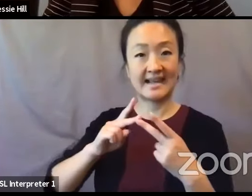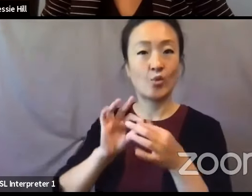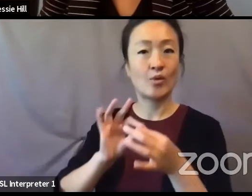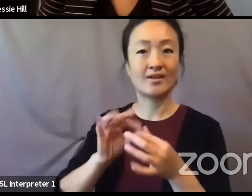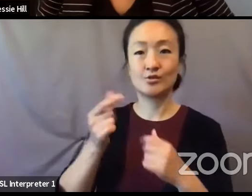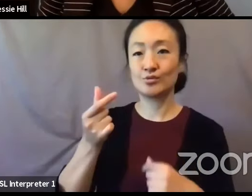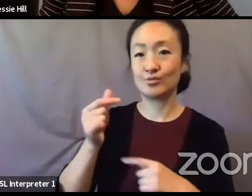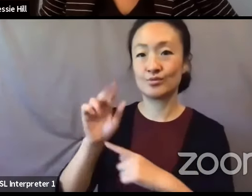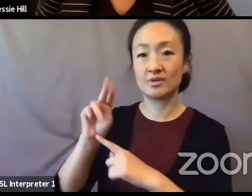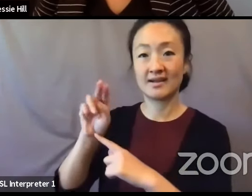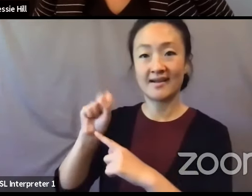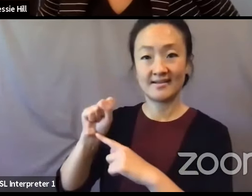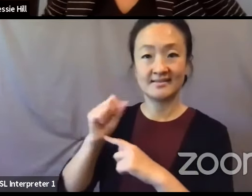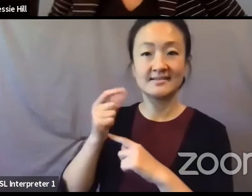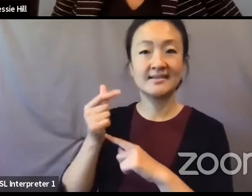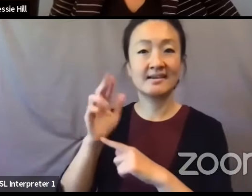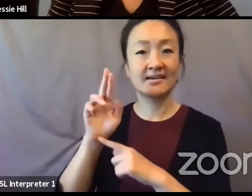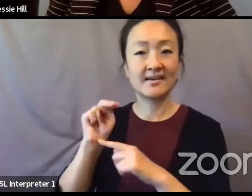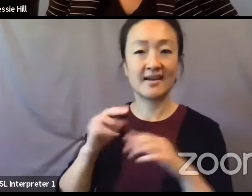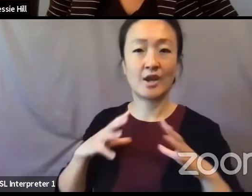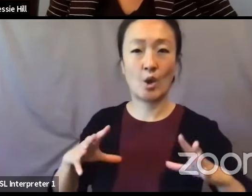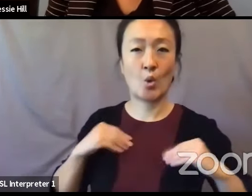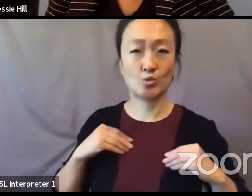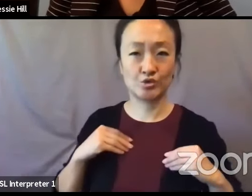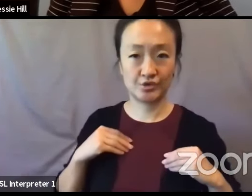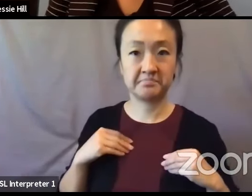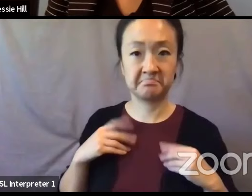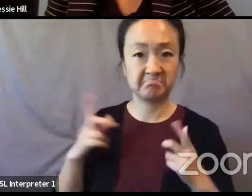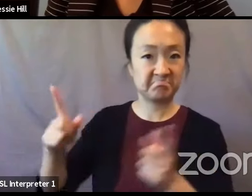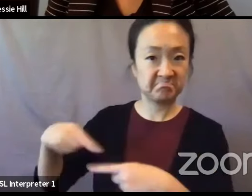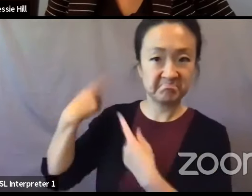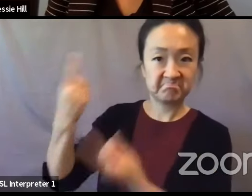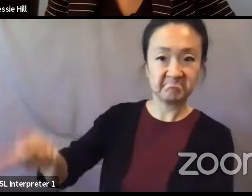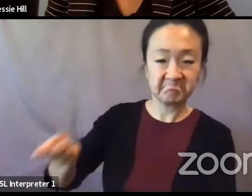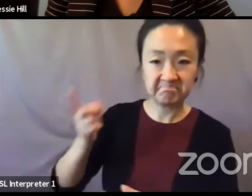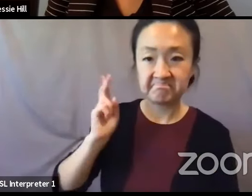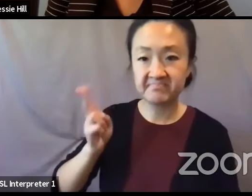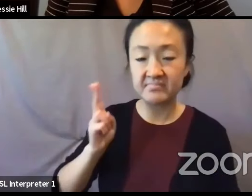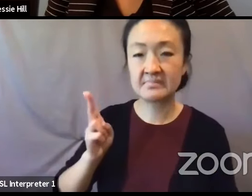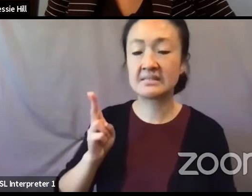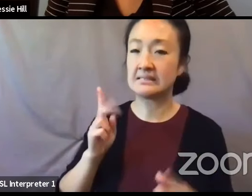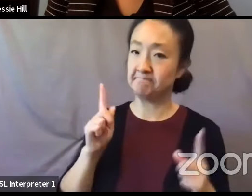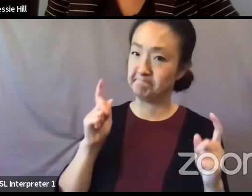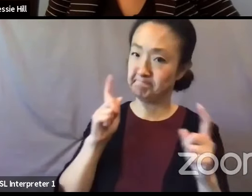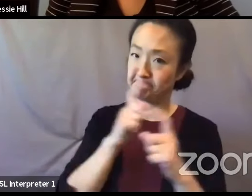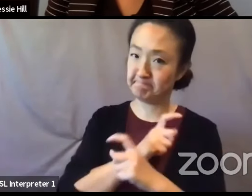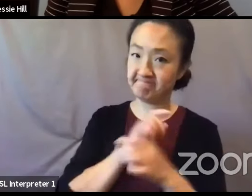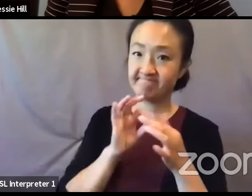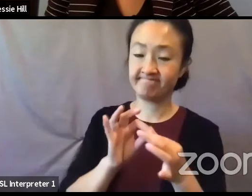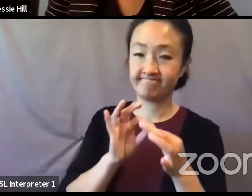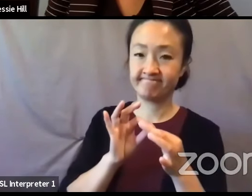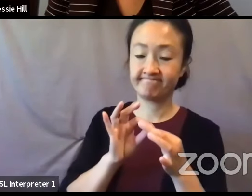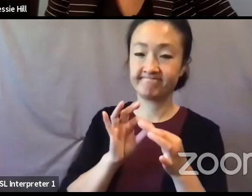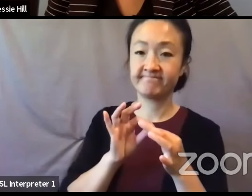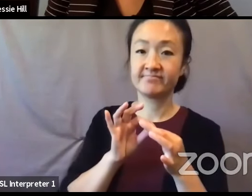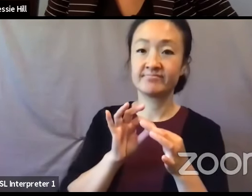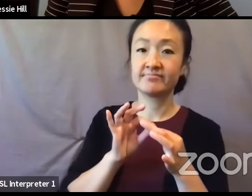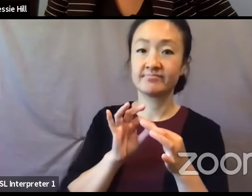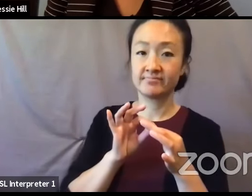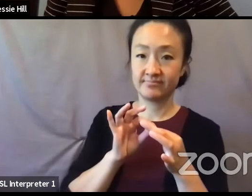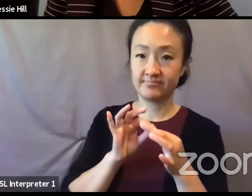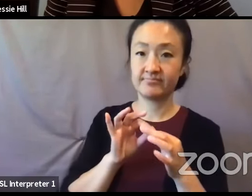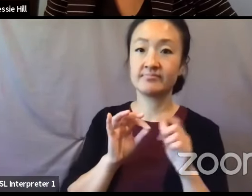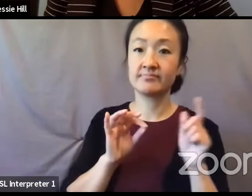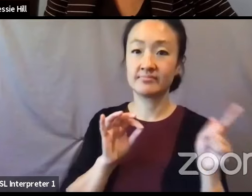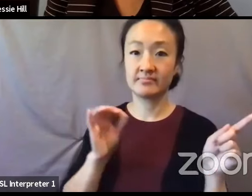ownership, and throughout our history has had a intricate relationship with both the idea about the